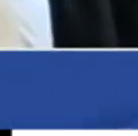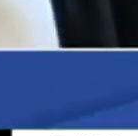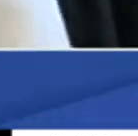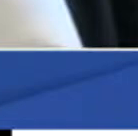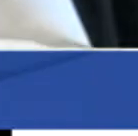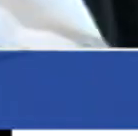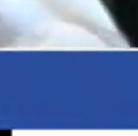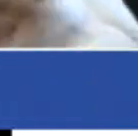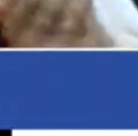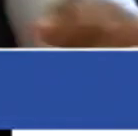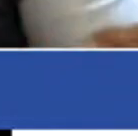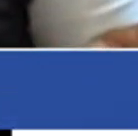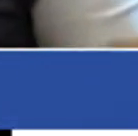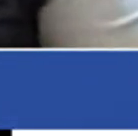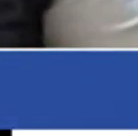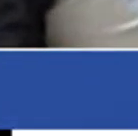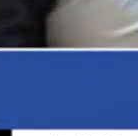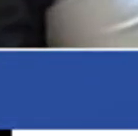Hamjambo ni nyote.